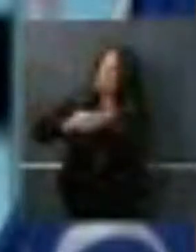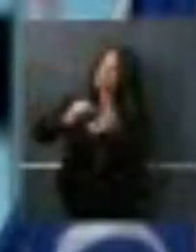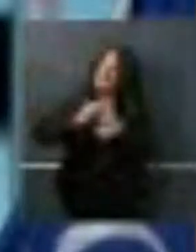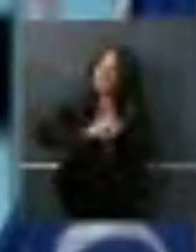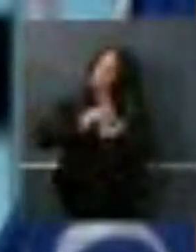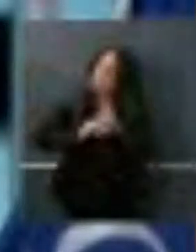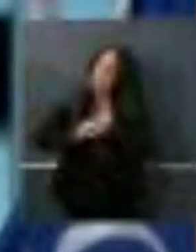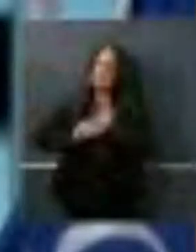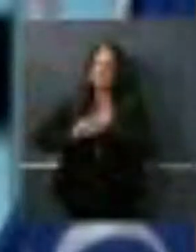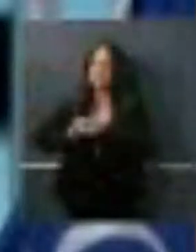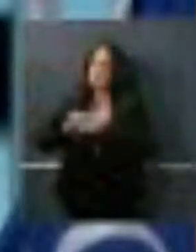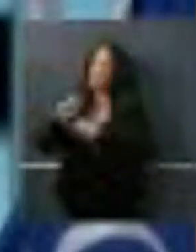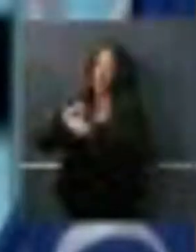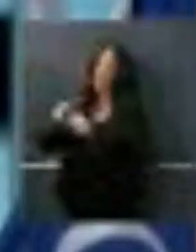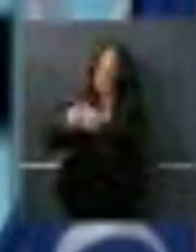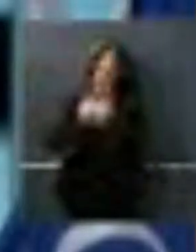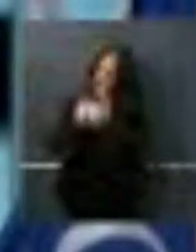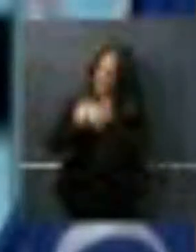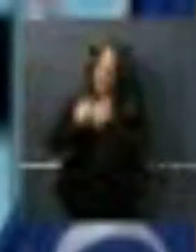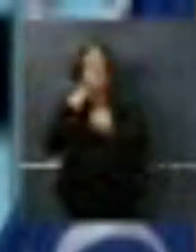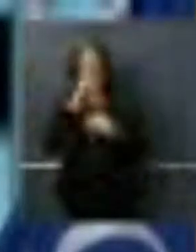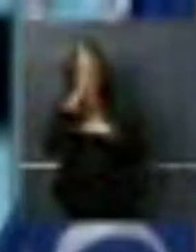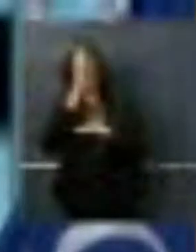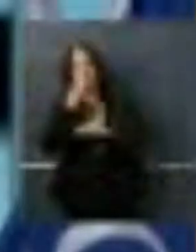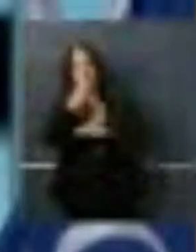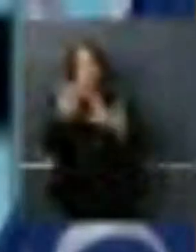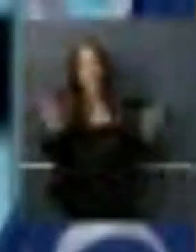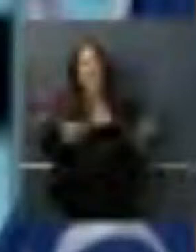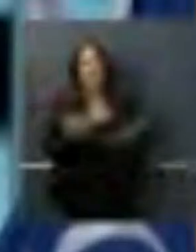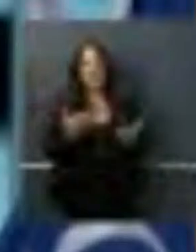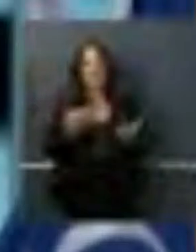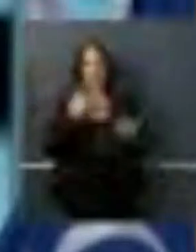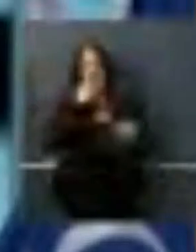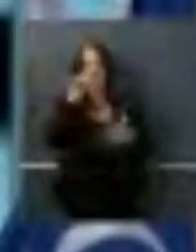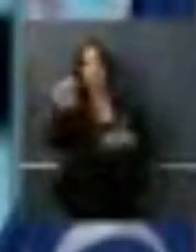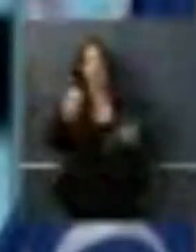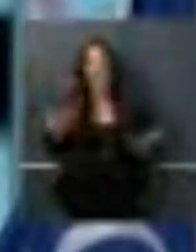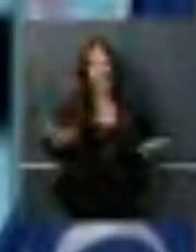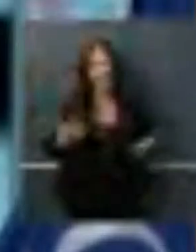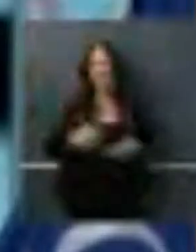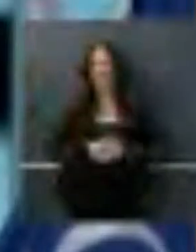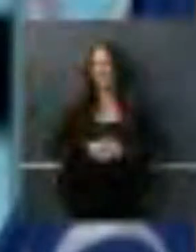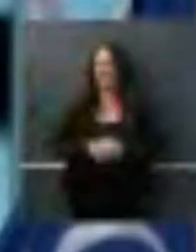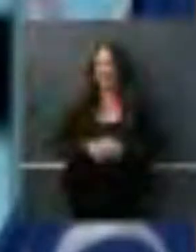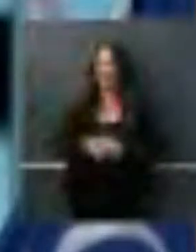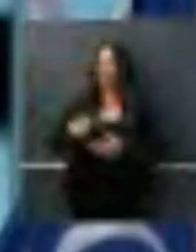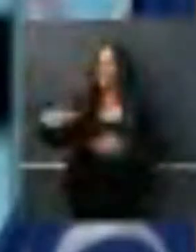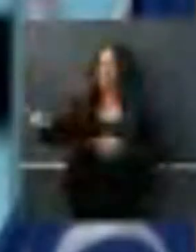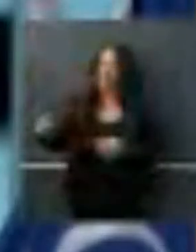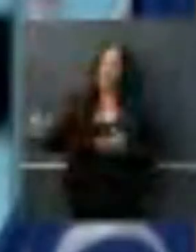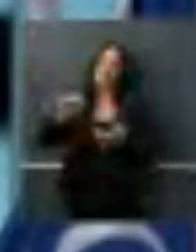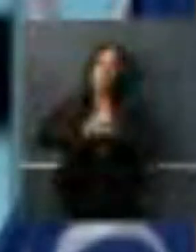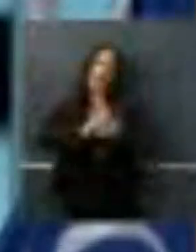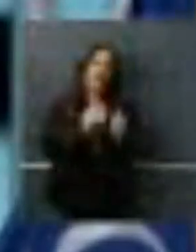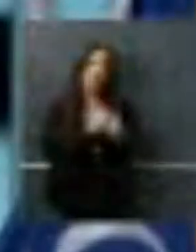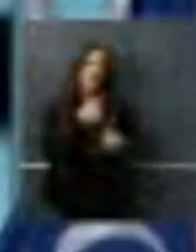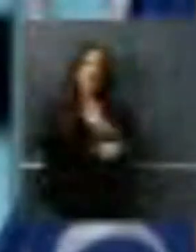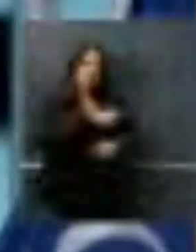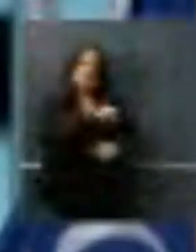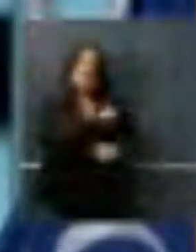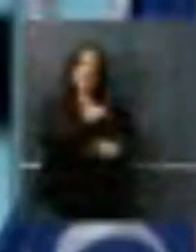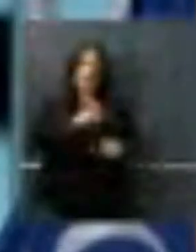council, in partnership with our Assembly and Senate leaders as well, that I know deeply care about small